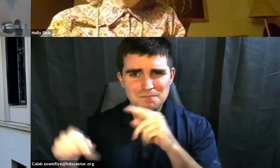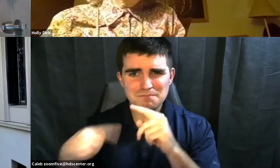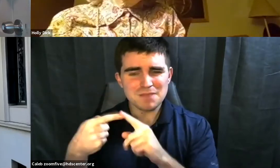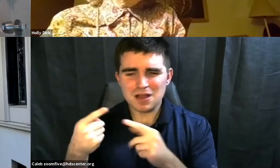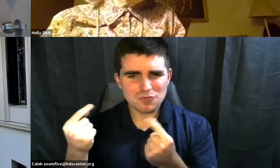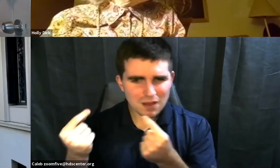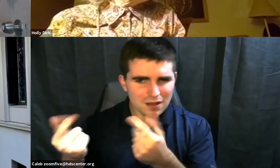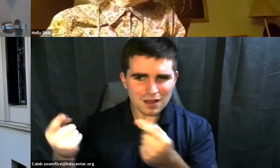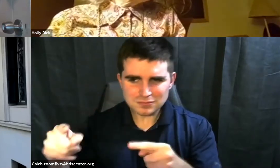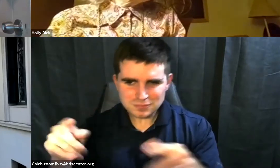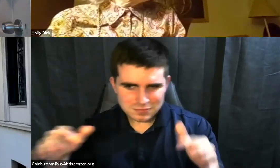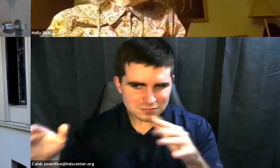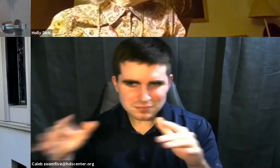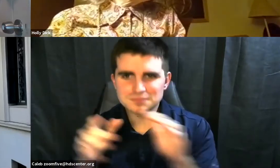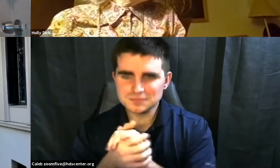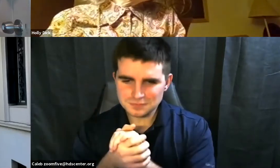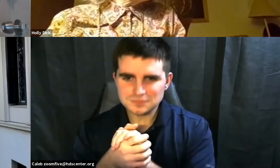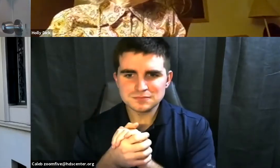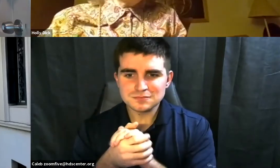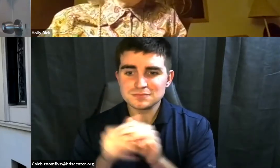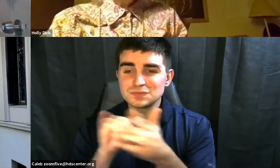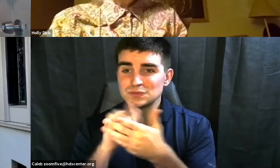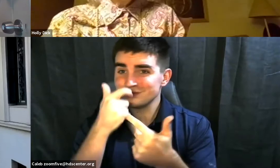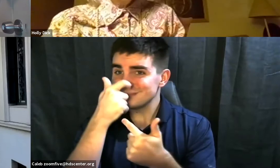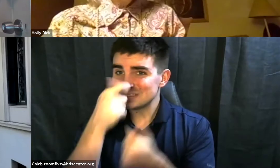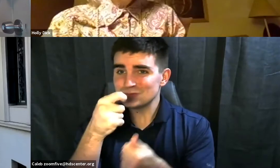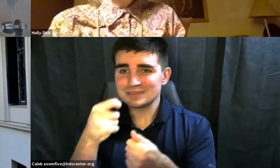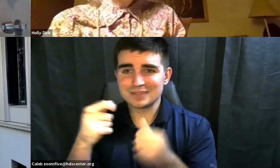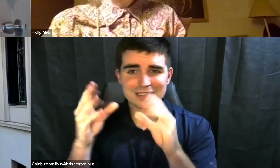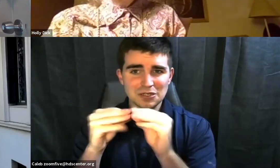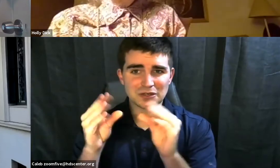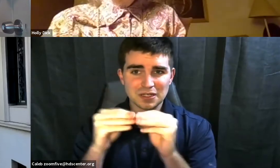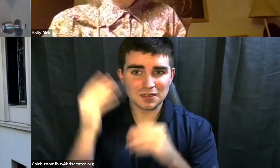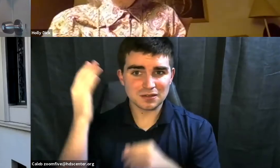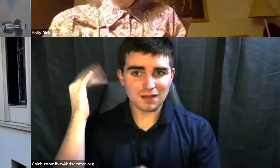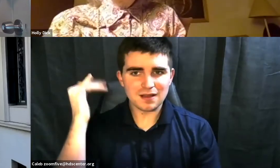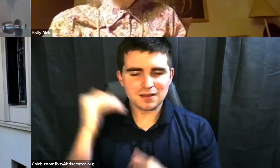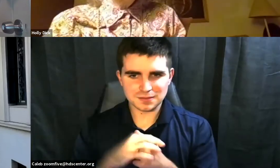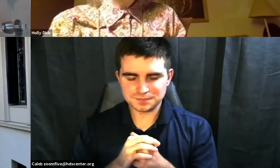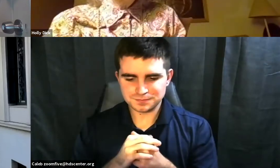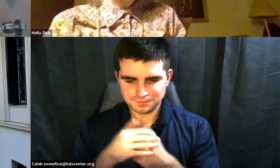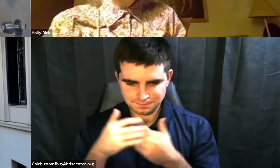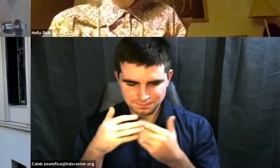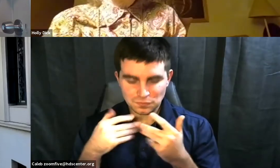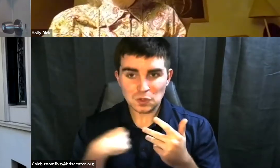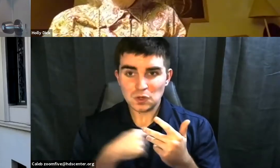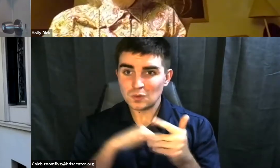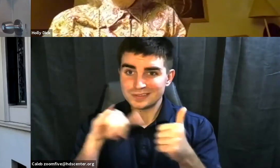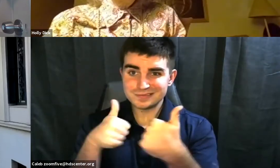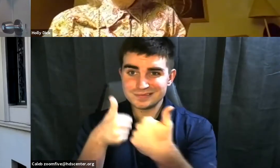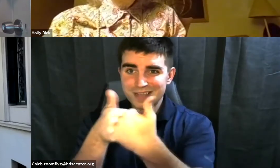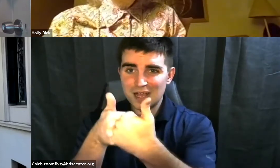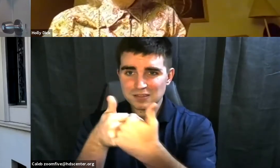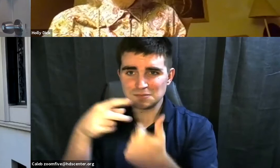And it was an interesting public hearing because in the course of it, essentially what we challenged Port Authority